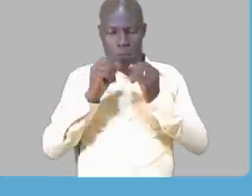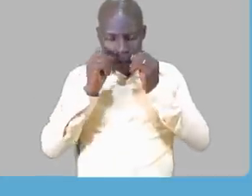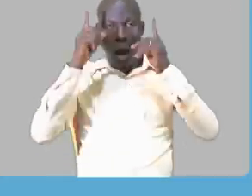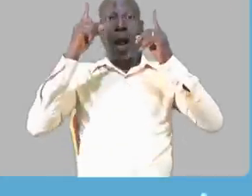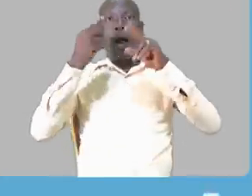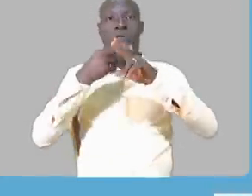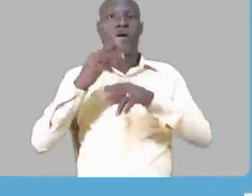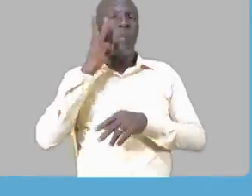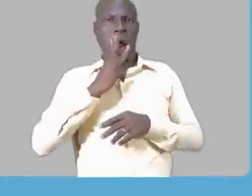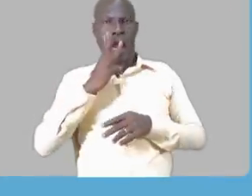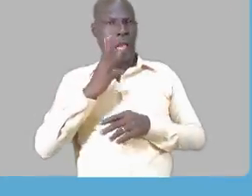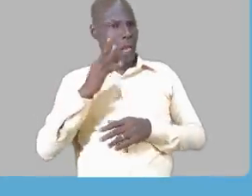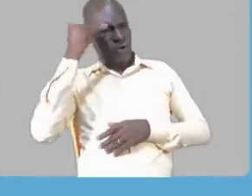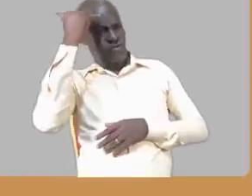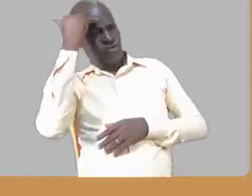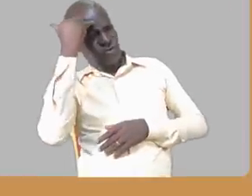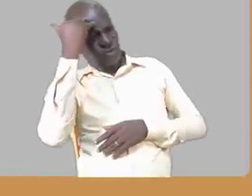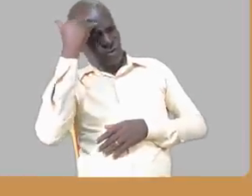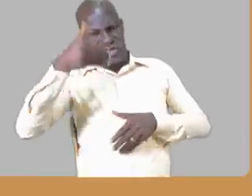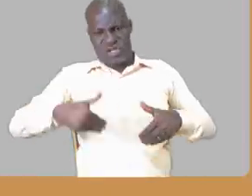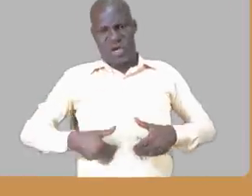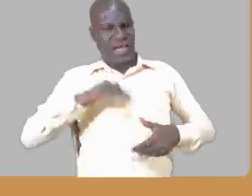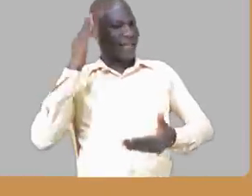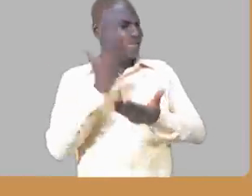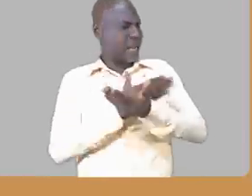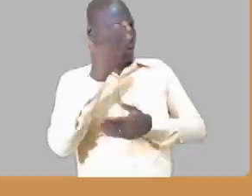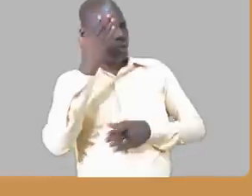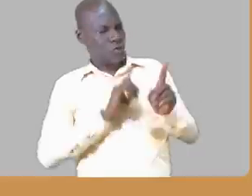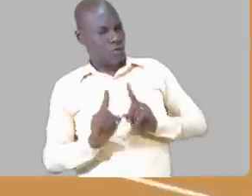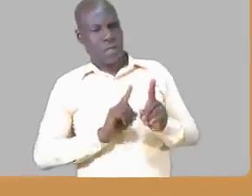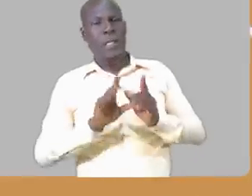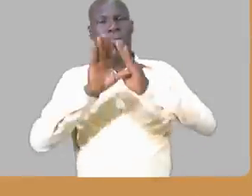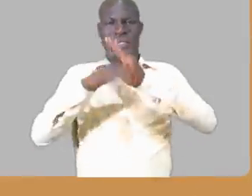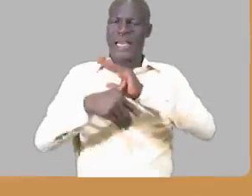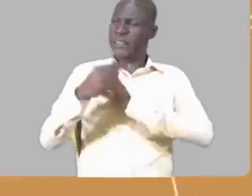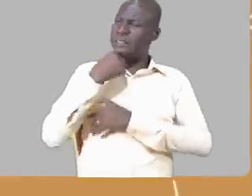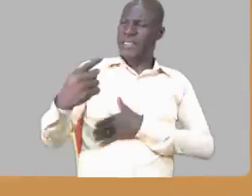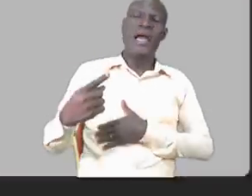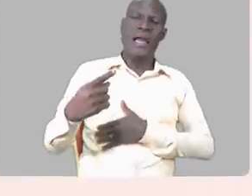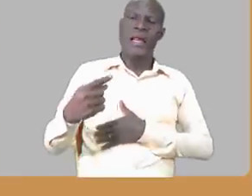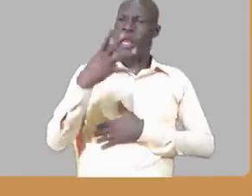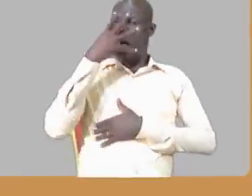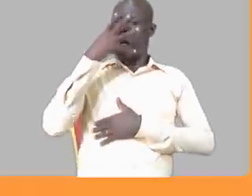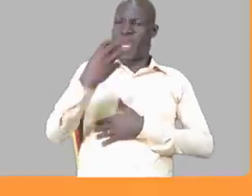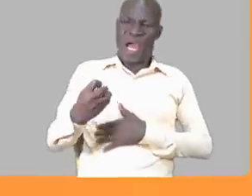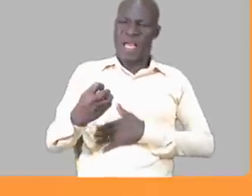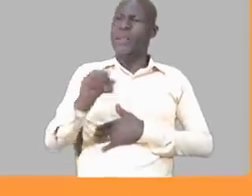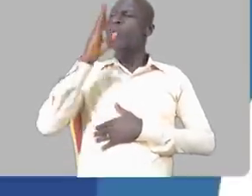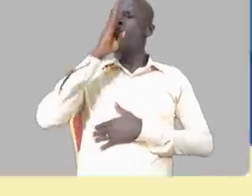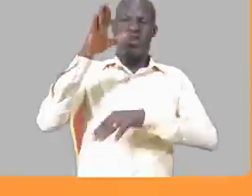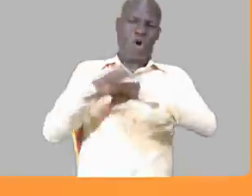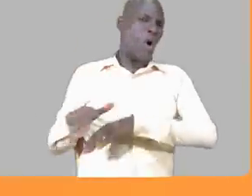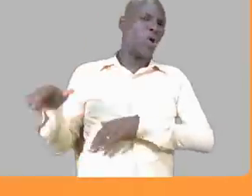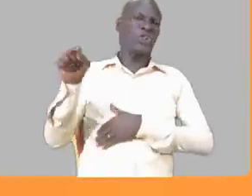his wine and knew what his younger son had done to him. Then he said, cursed be